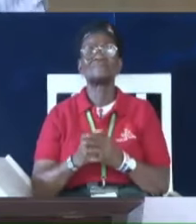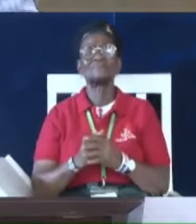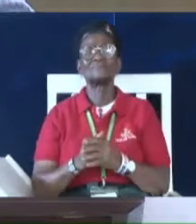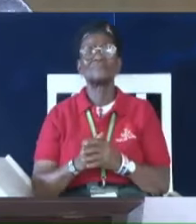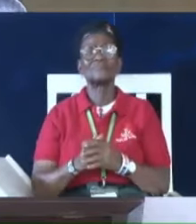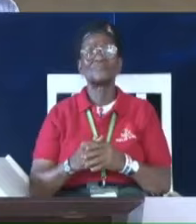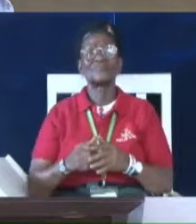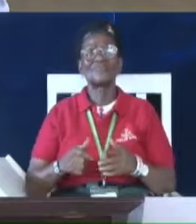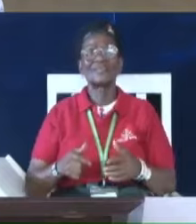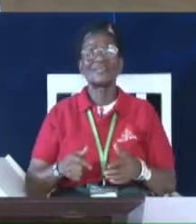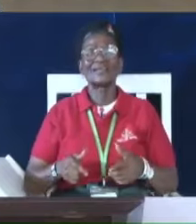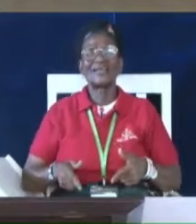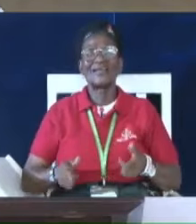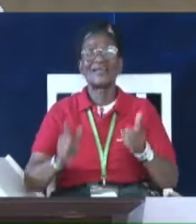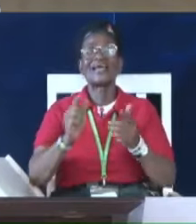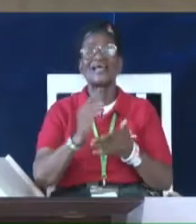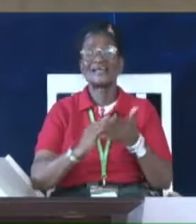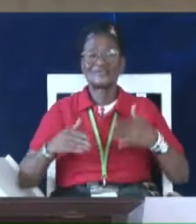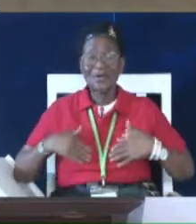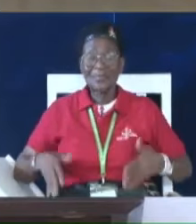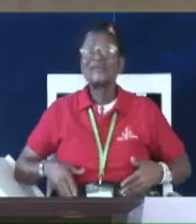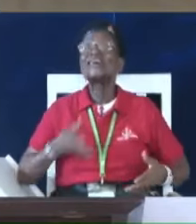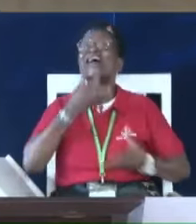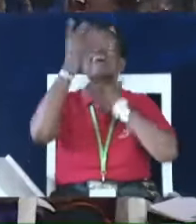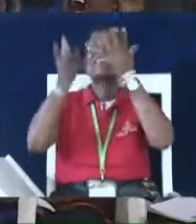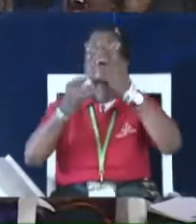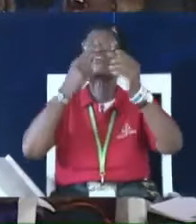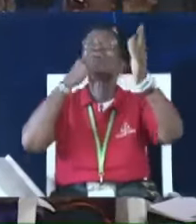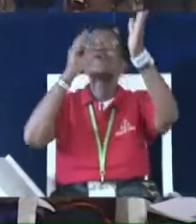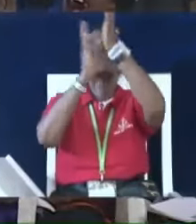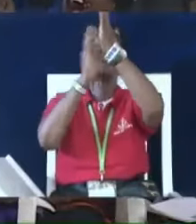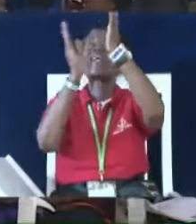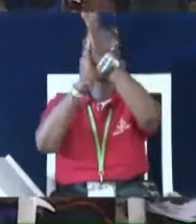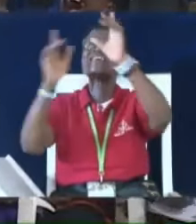let somebody shout, praise the Lord.